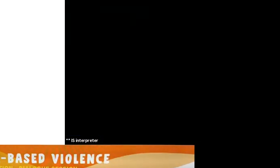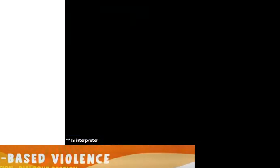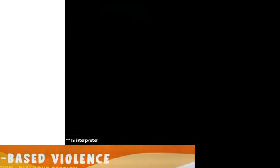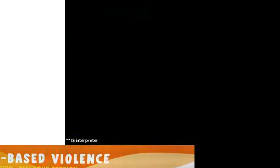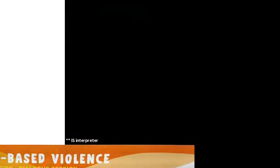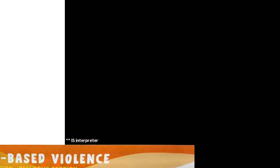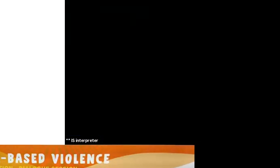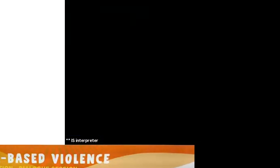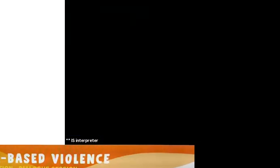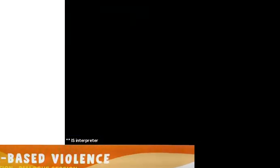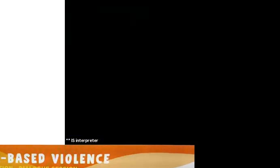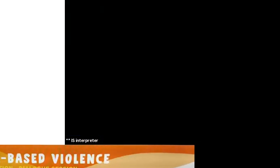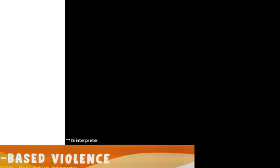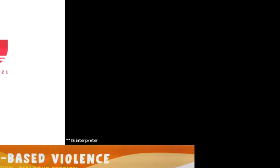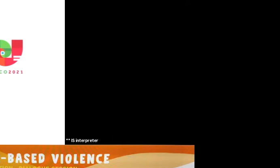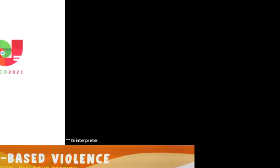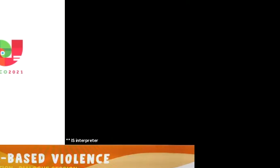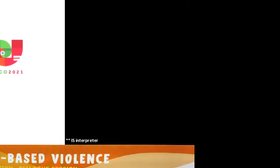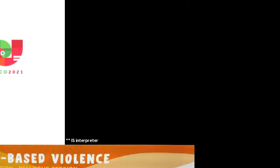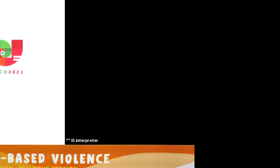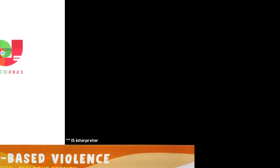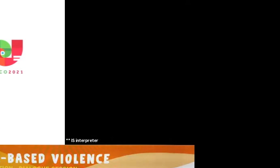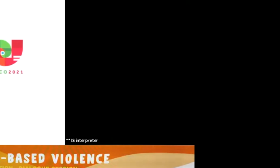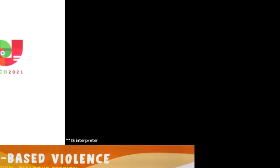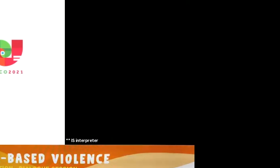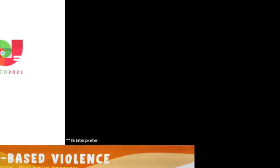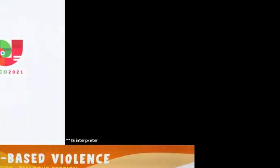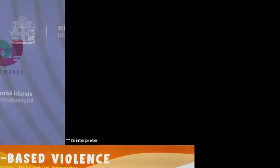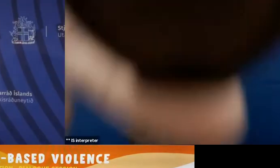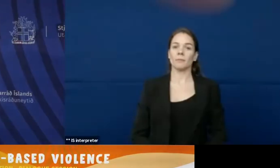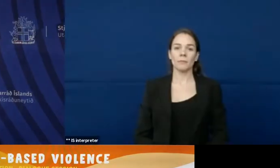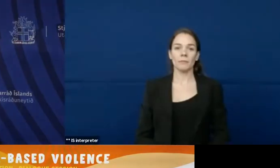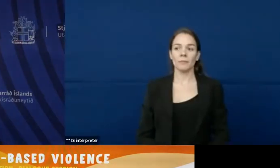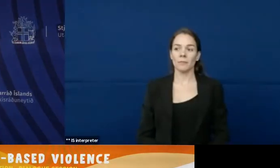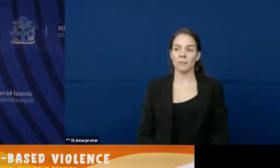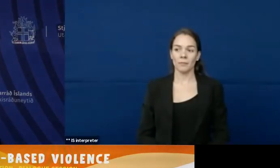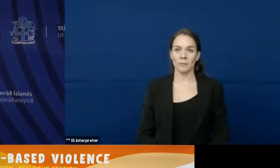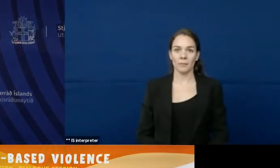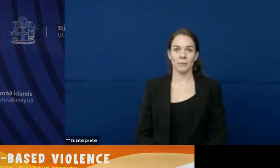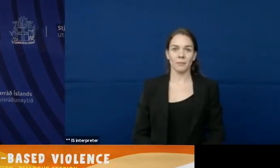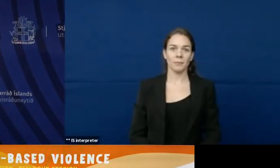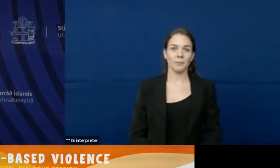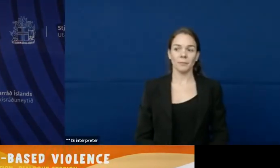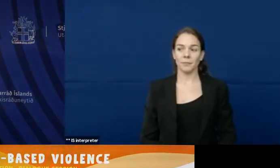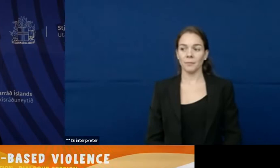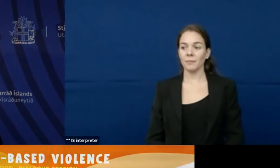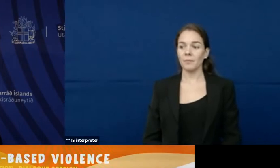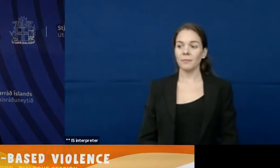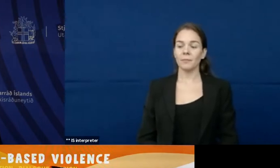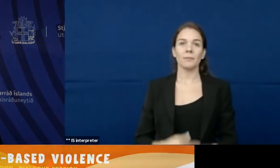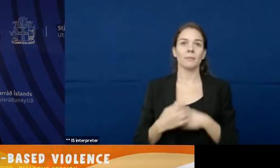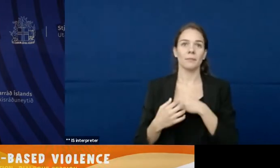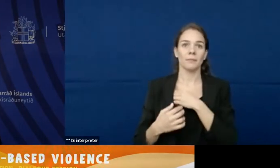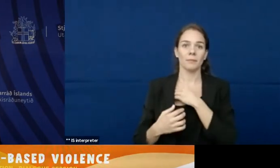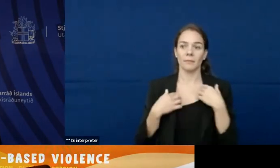Can we share the presentation, please, of Mr. Thordarsson? Thank you, Chair. First, let me